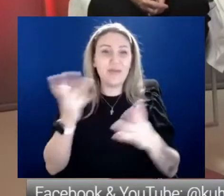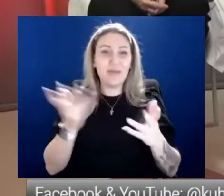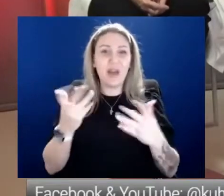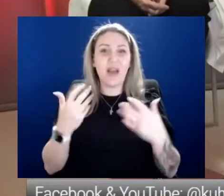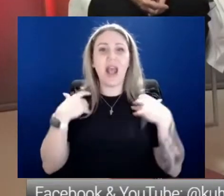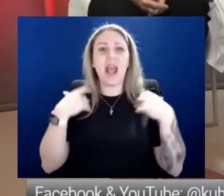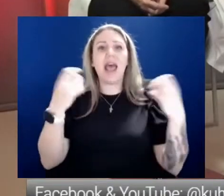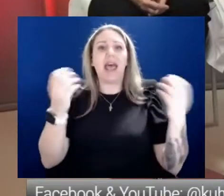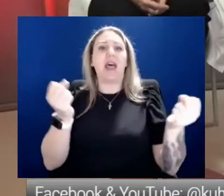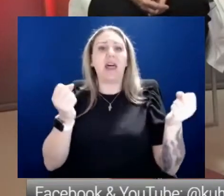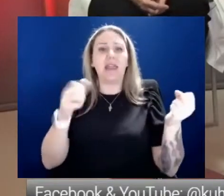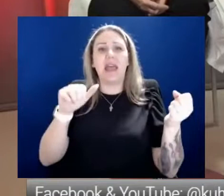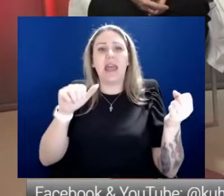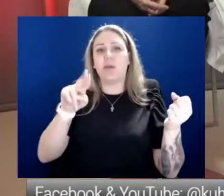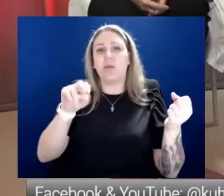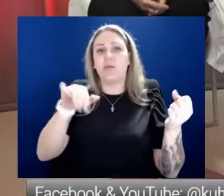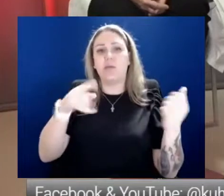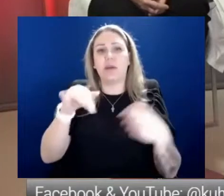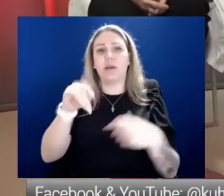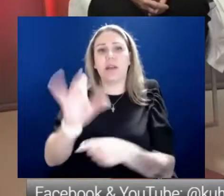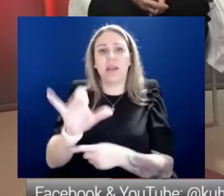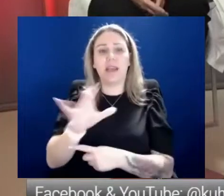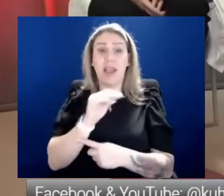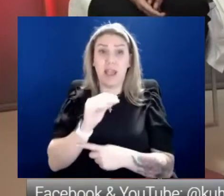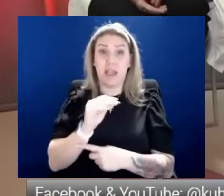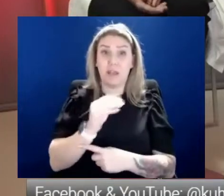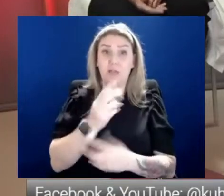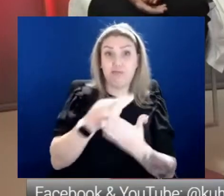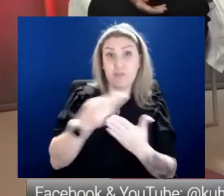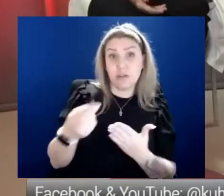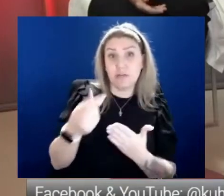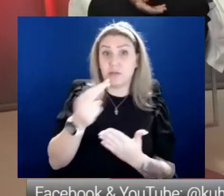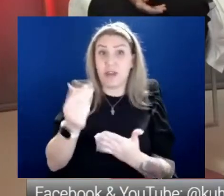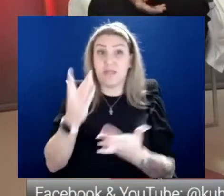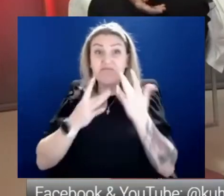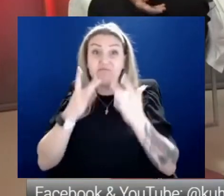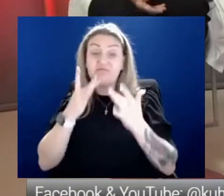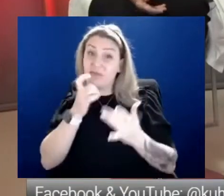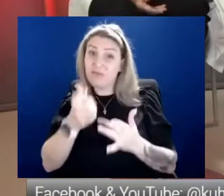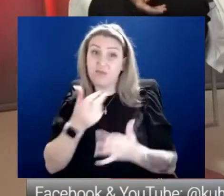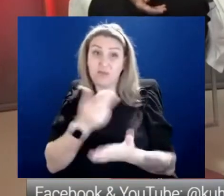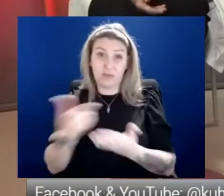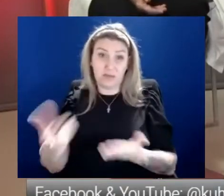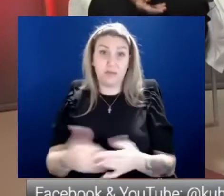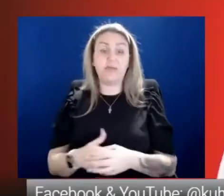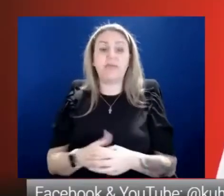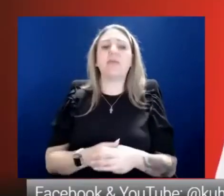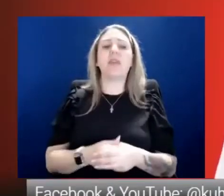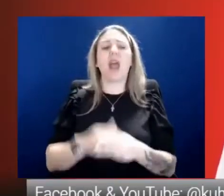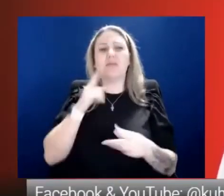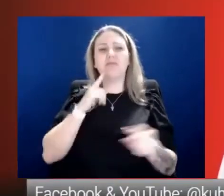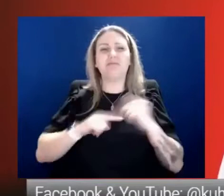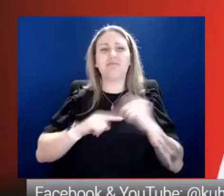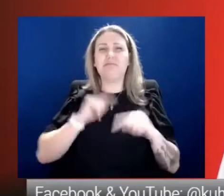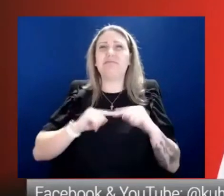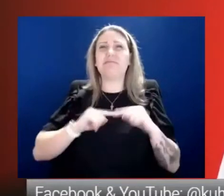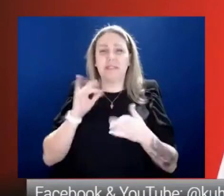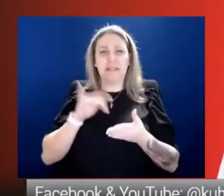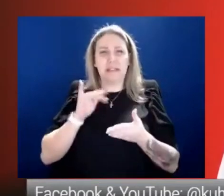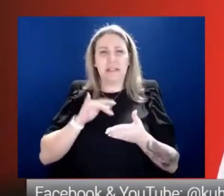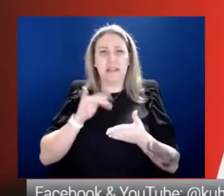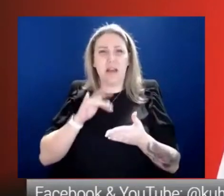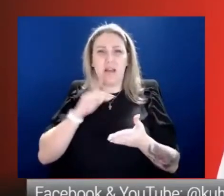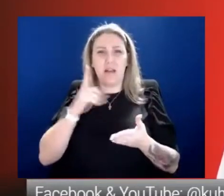lack thereof and the lack of resources for so many women. So I was thinking back to the study that we were looking at in the